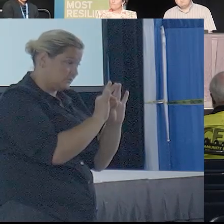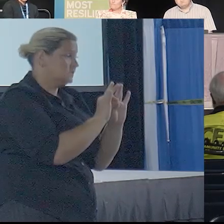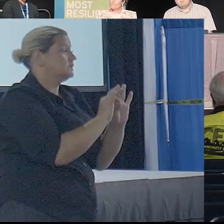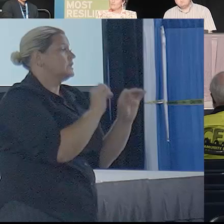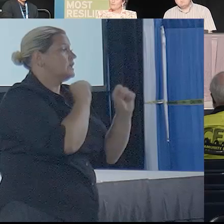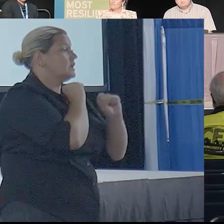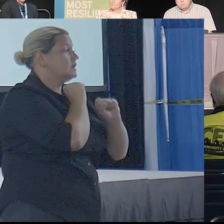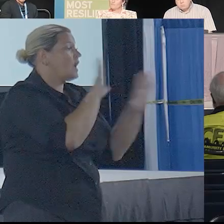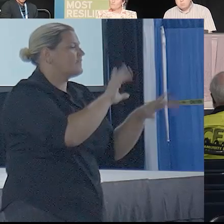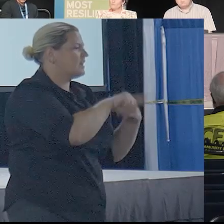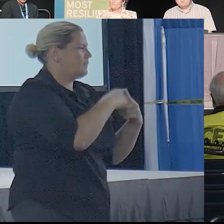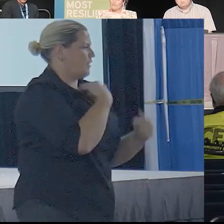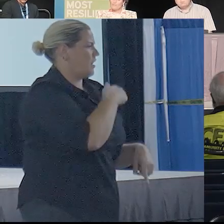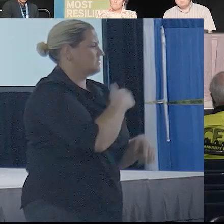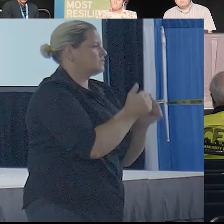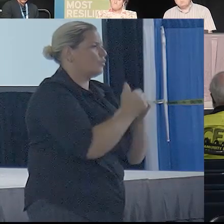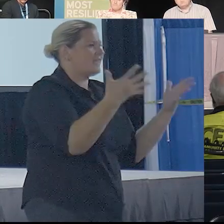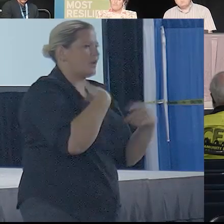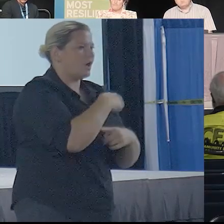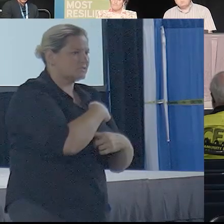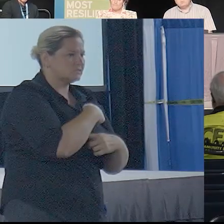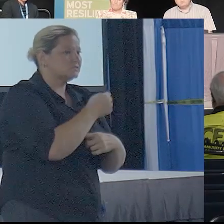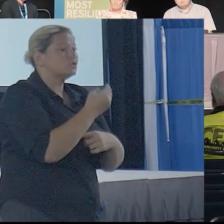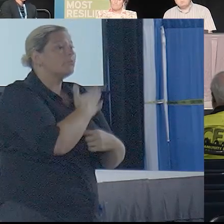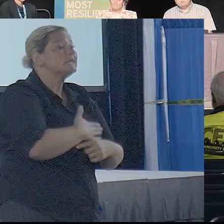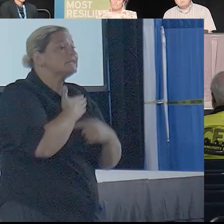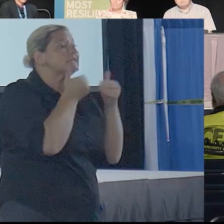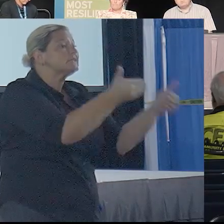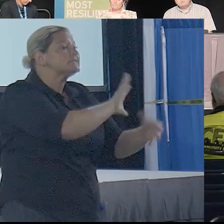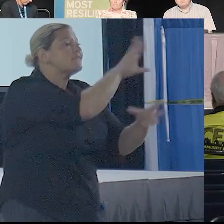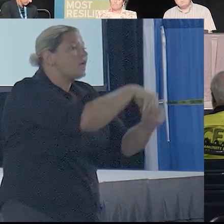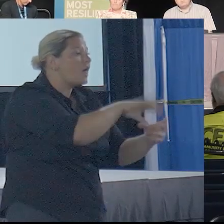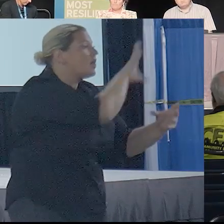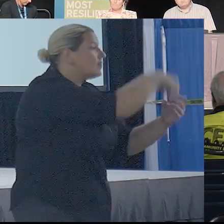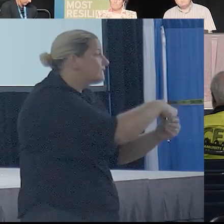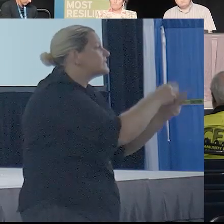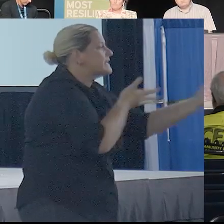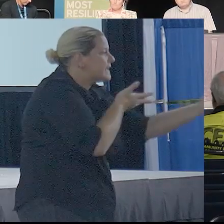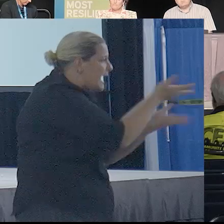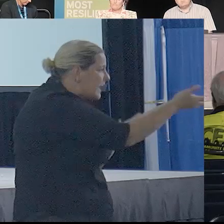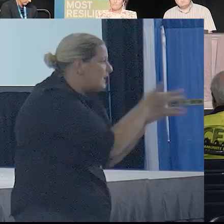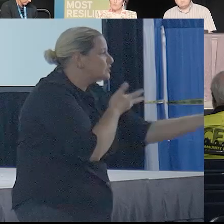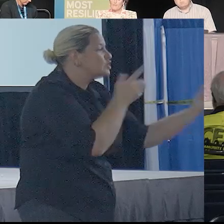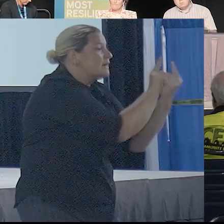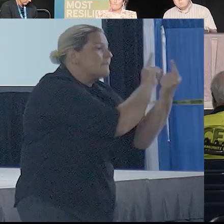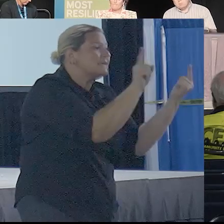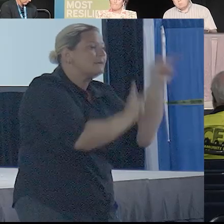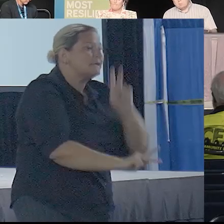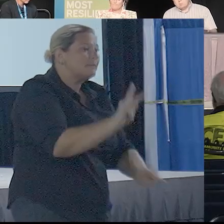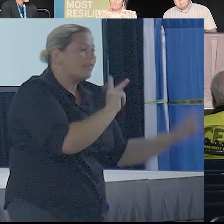us without us. Get involved, get engaged, meet those people, talk to the people who